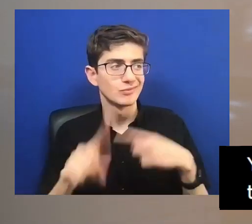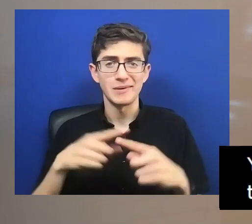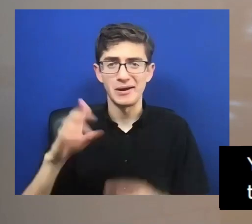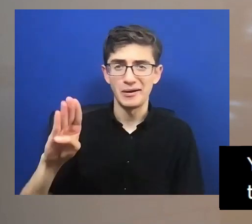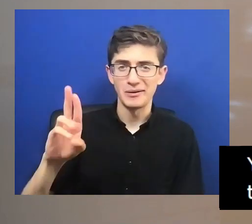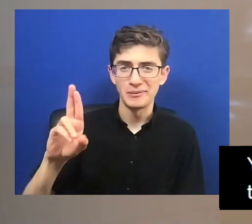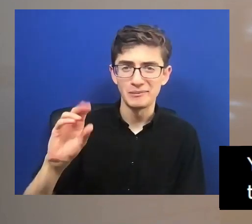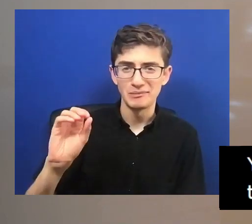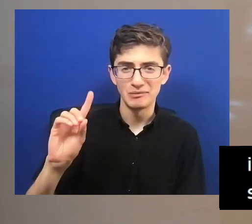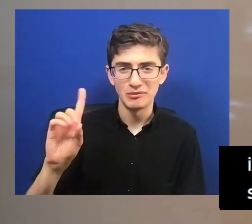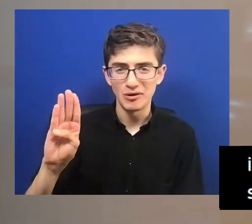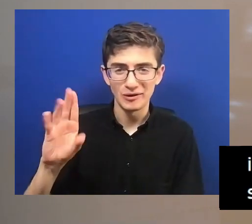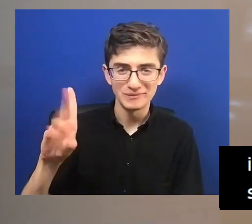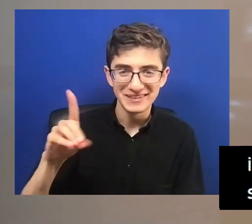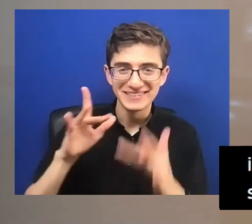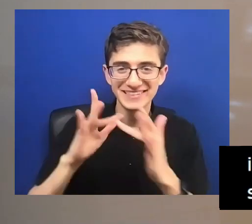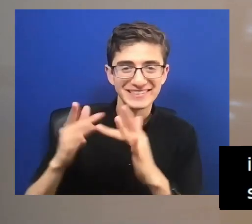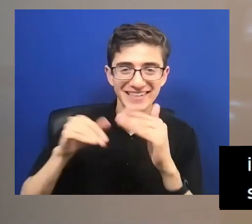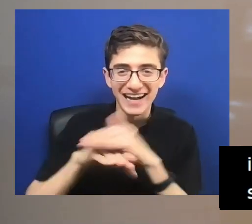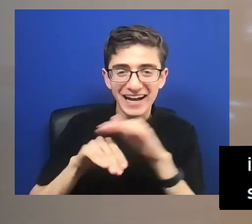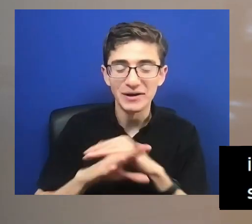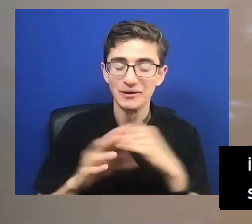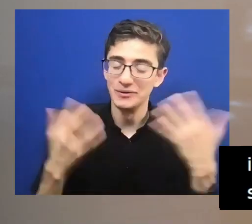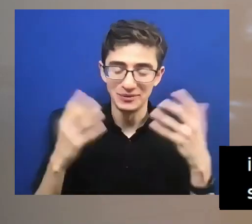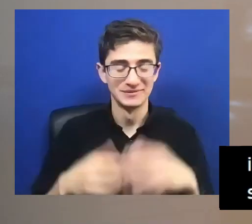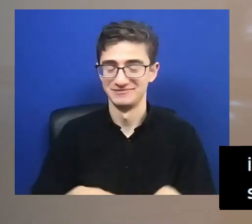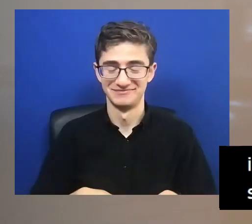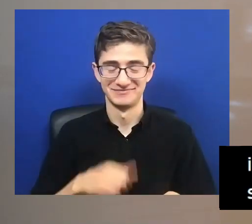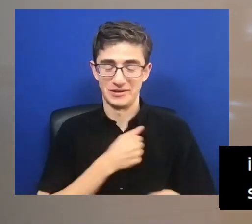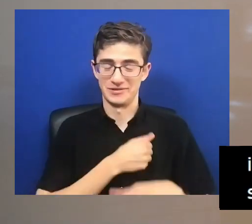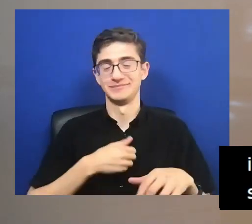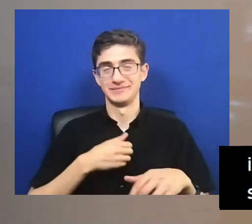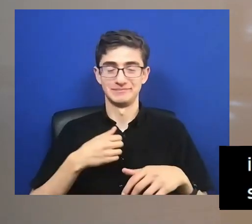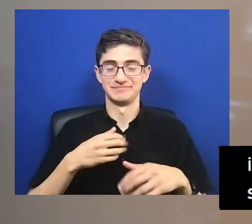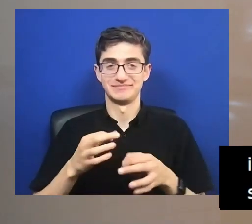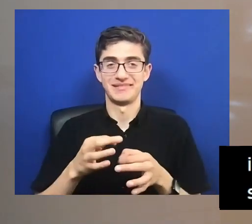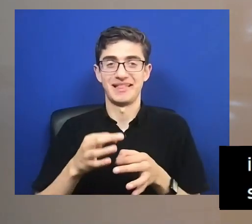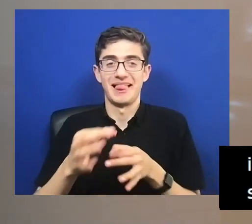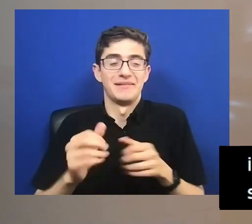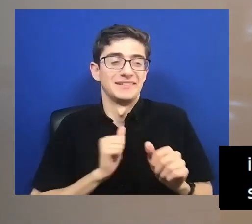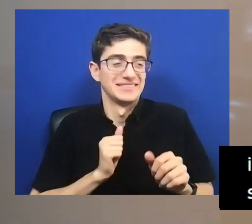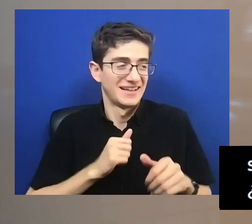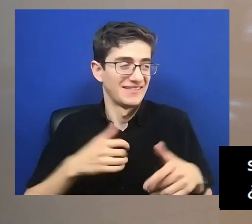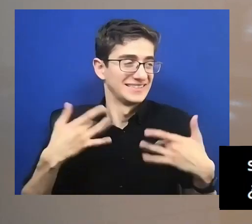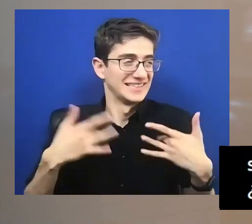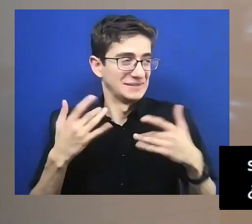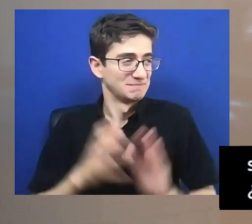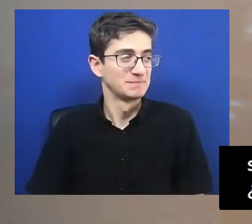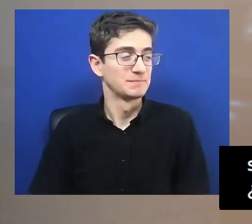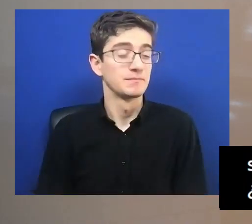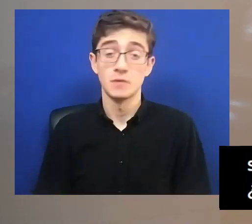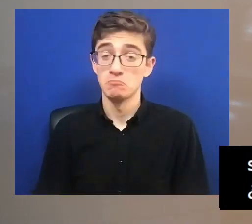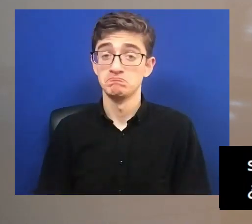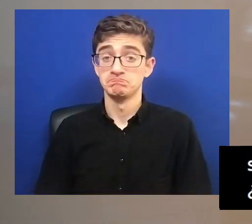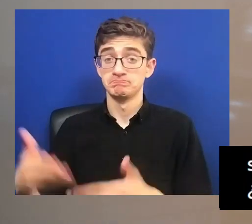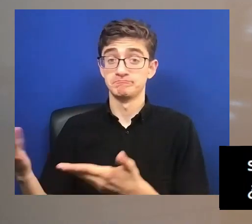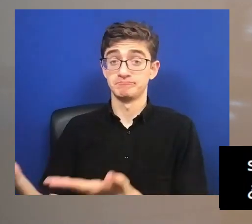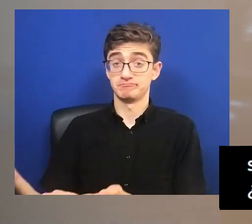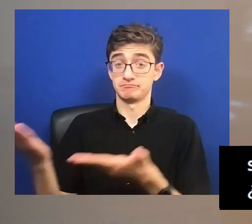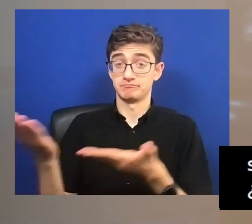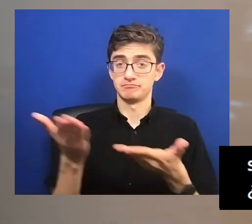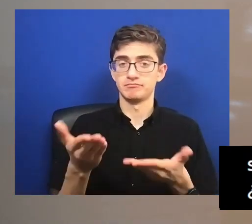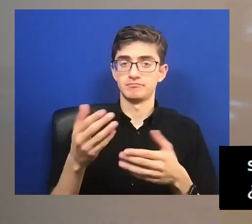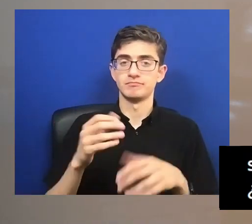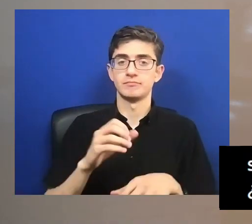Okay. I'm getting out of myself here. So we're going to bring up New York State Senator